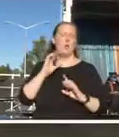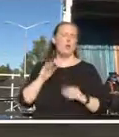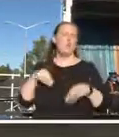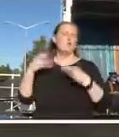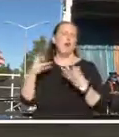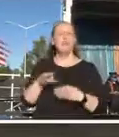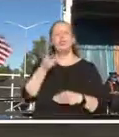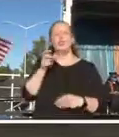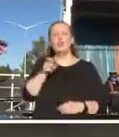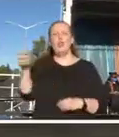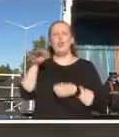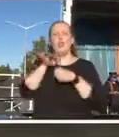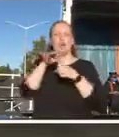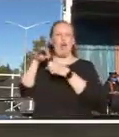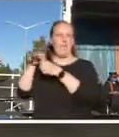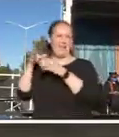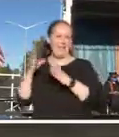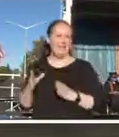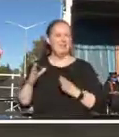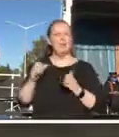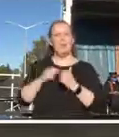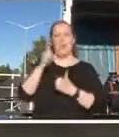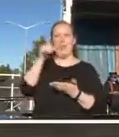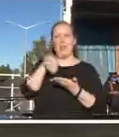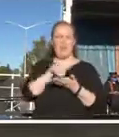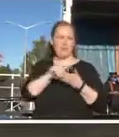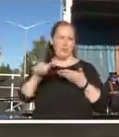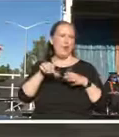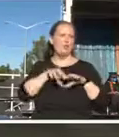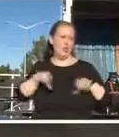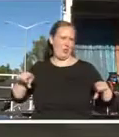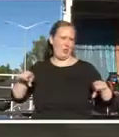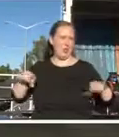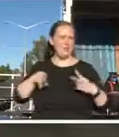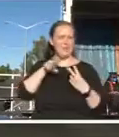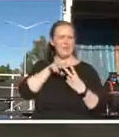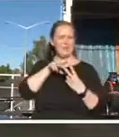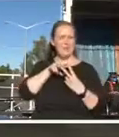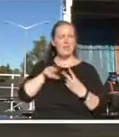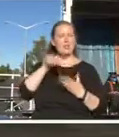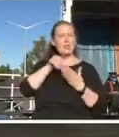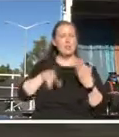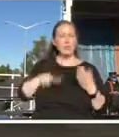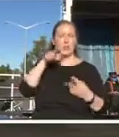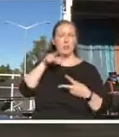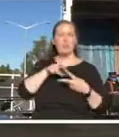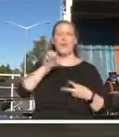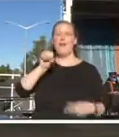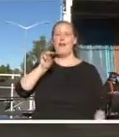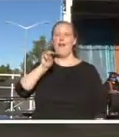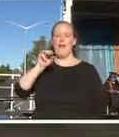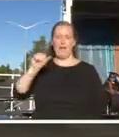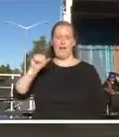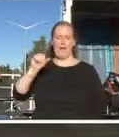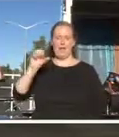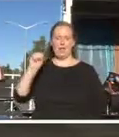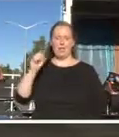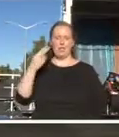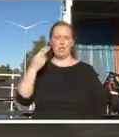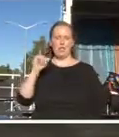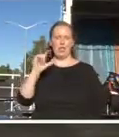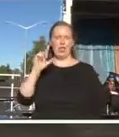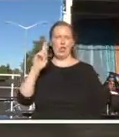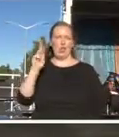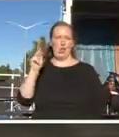two other nominees with $1,000 scholarships. These students are Emma Shaluk